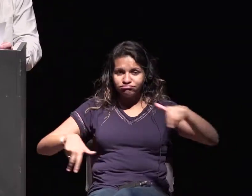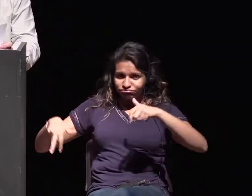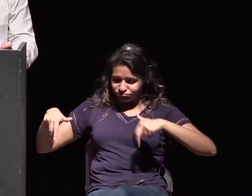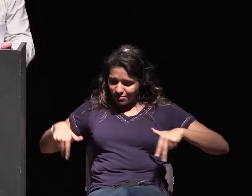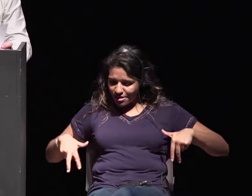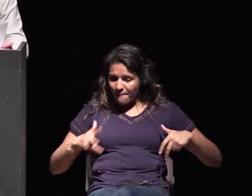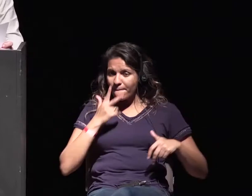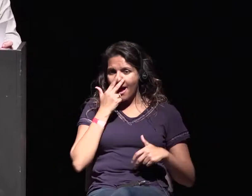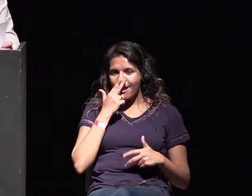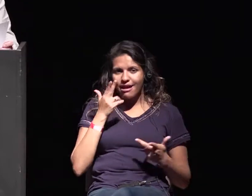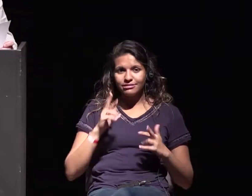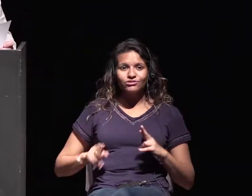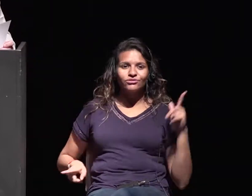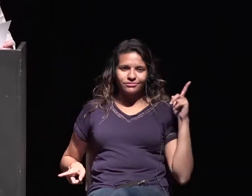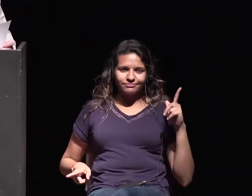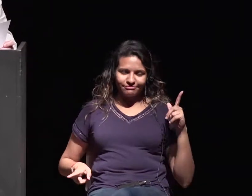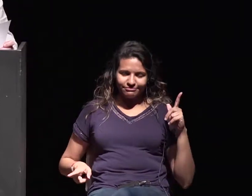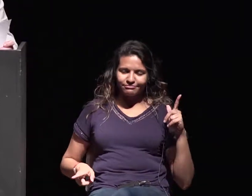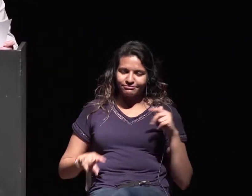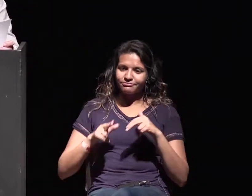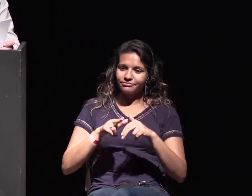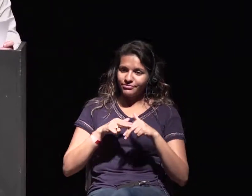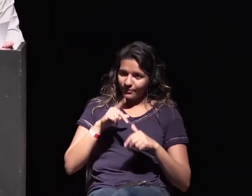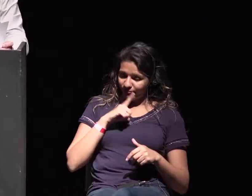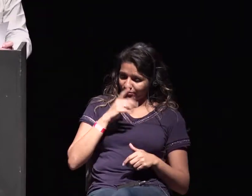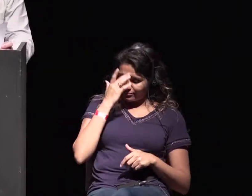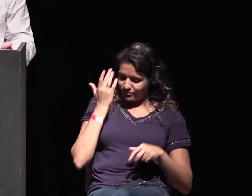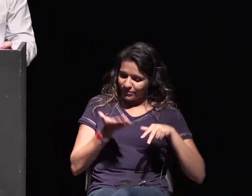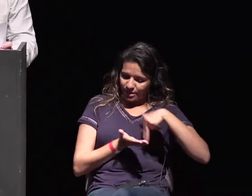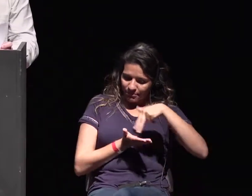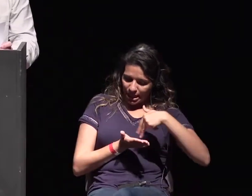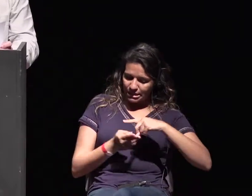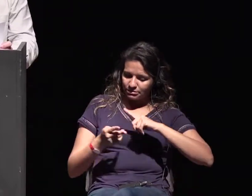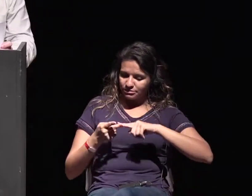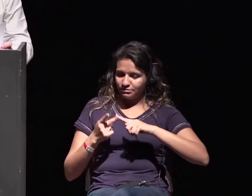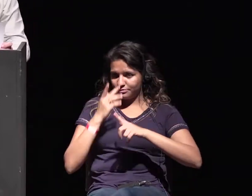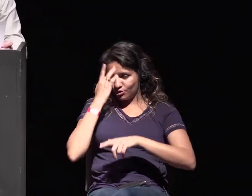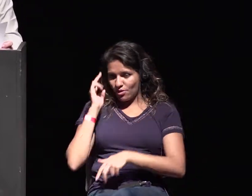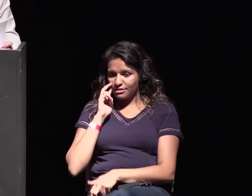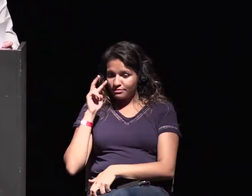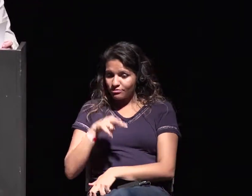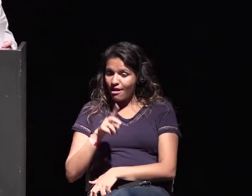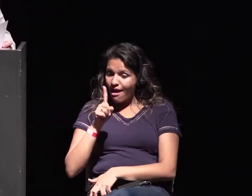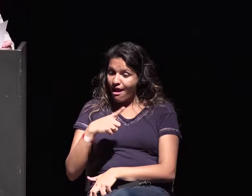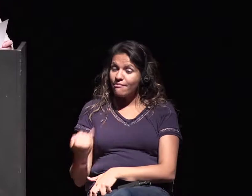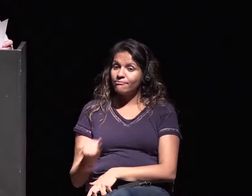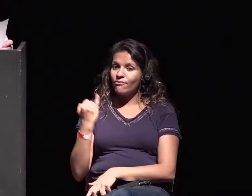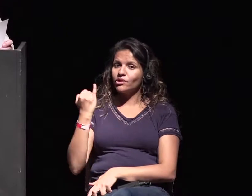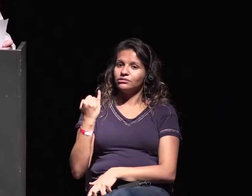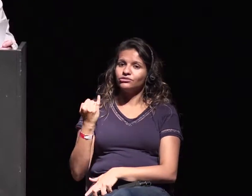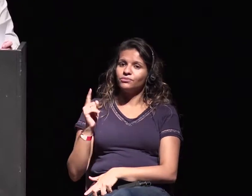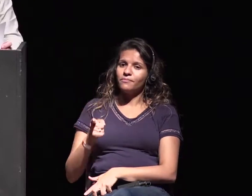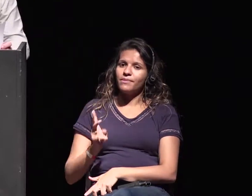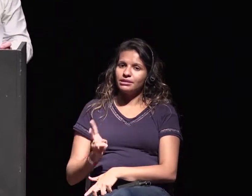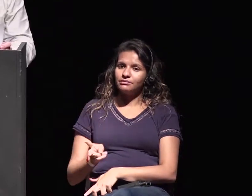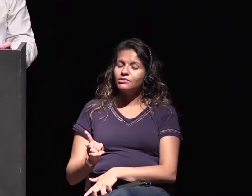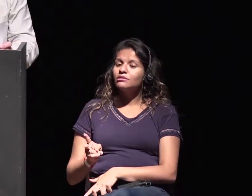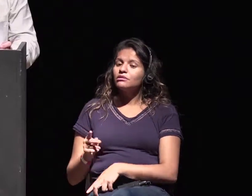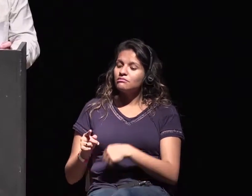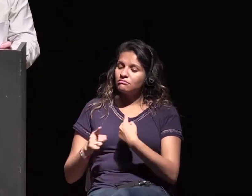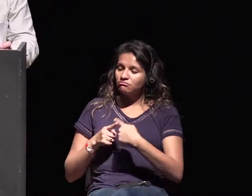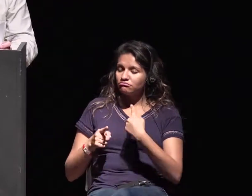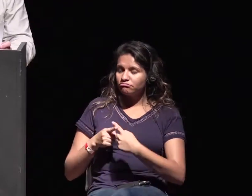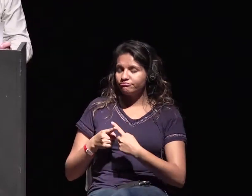equal importance. It is thus necessary not to have raised stages in the exhibition